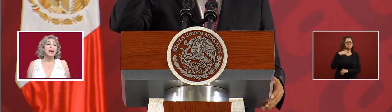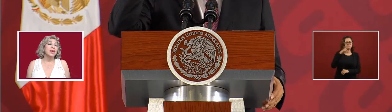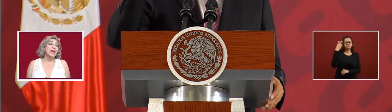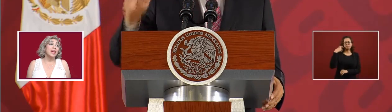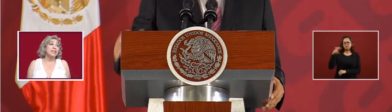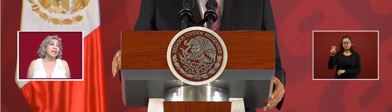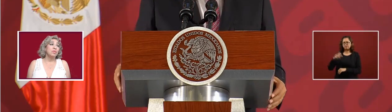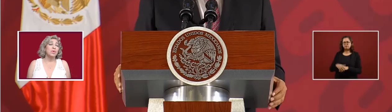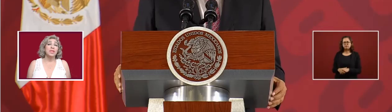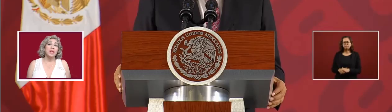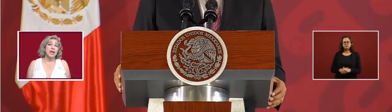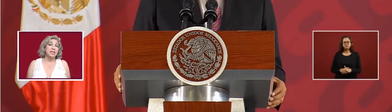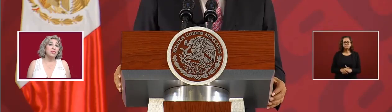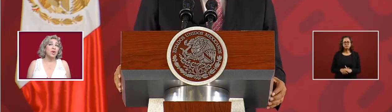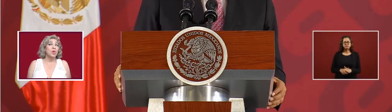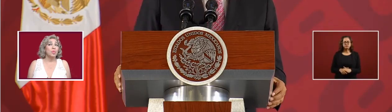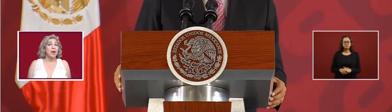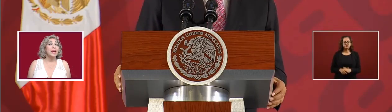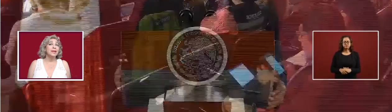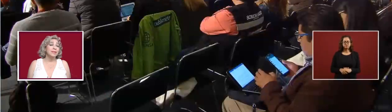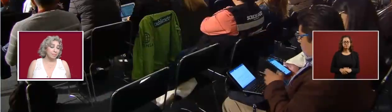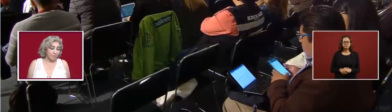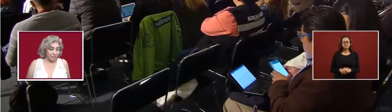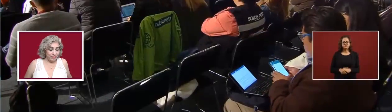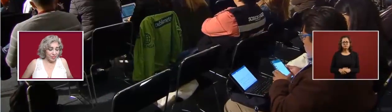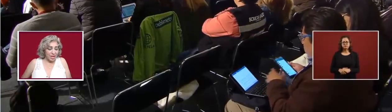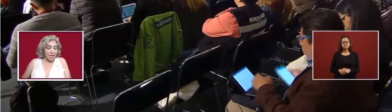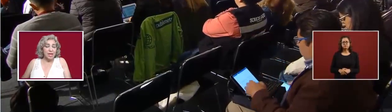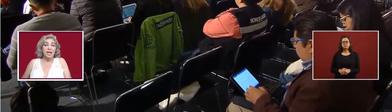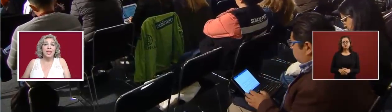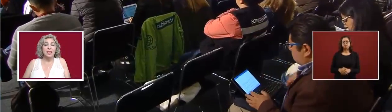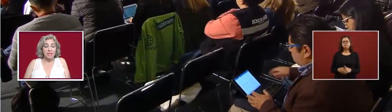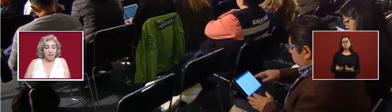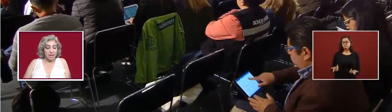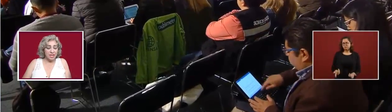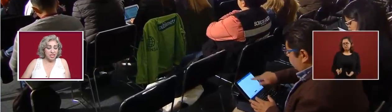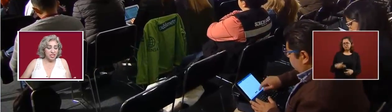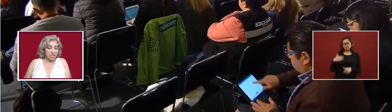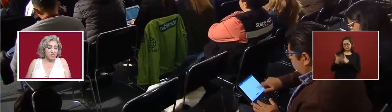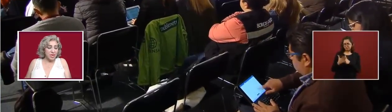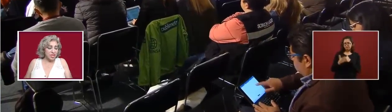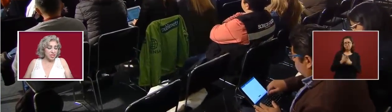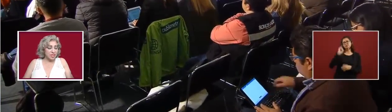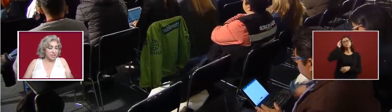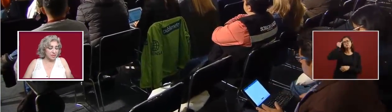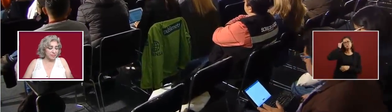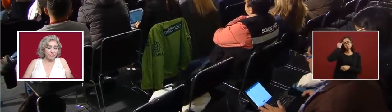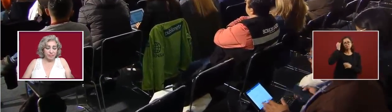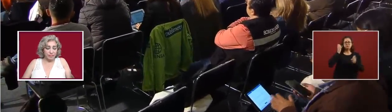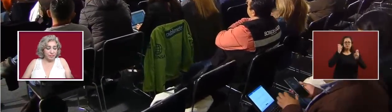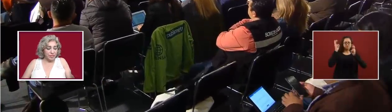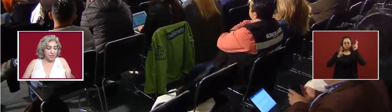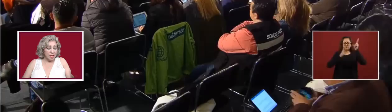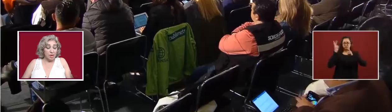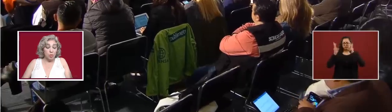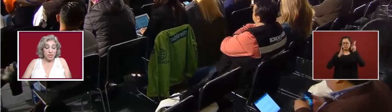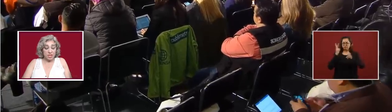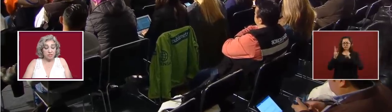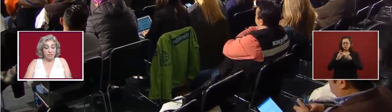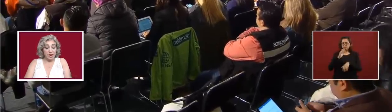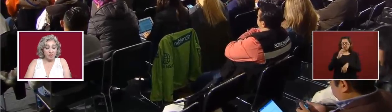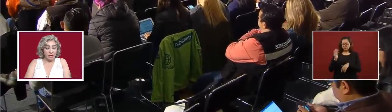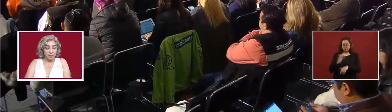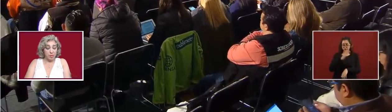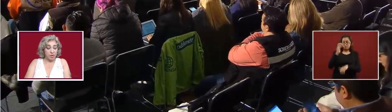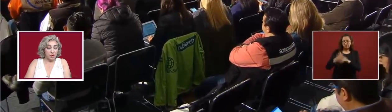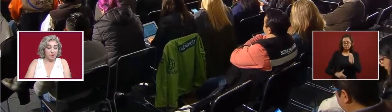And, then, when I do the whole run, in the indigenous regions, which